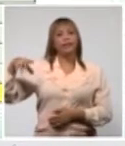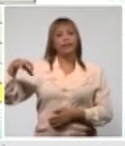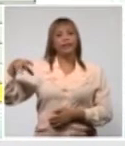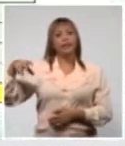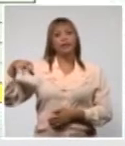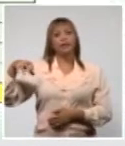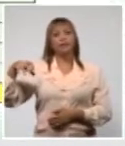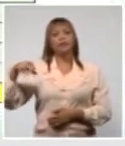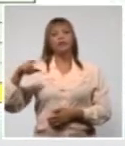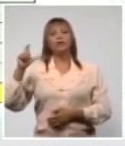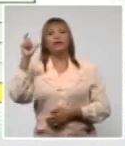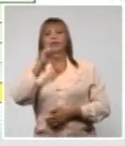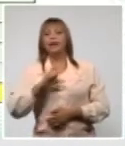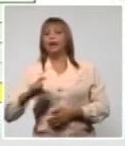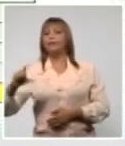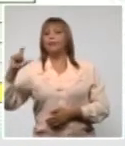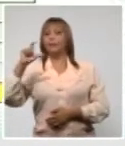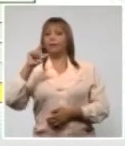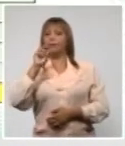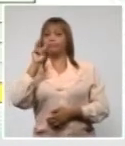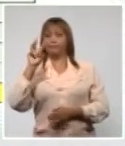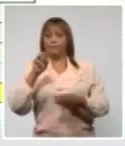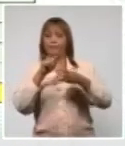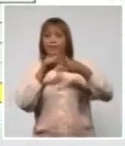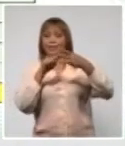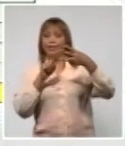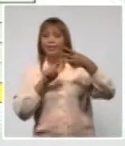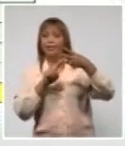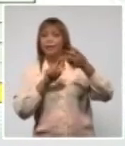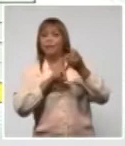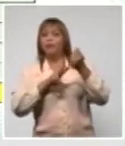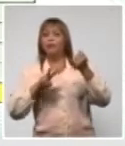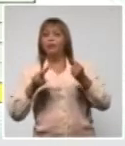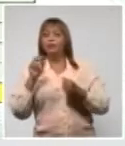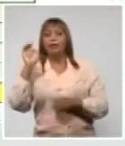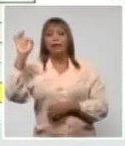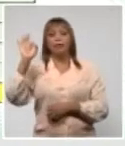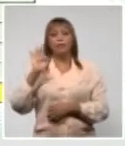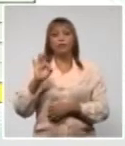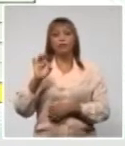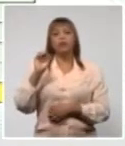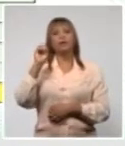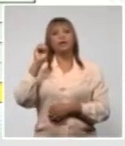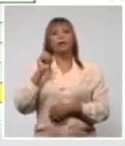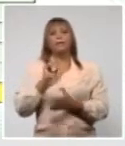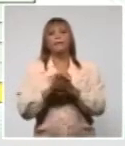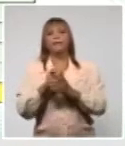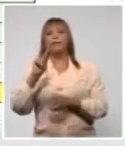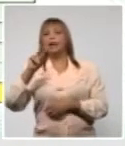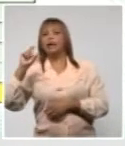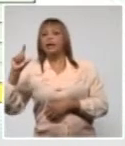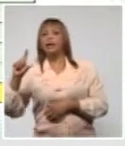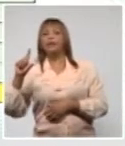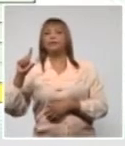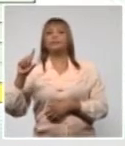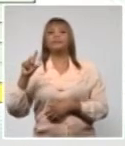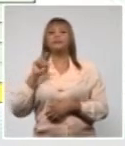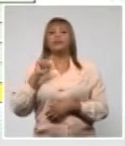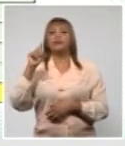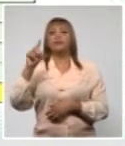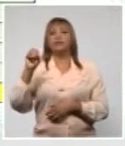months. Therefore, Cuba reports a rate of 5.72 per 100,000